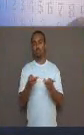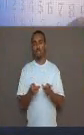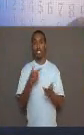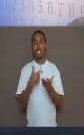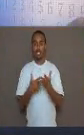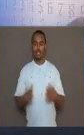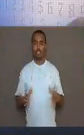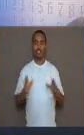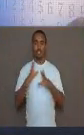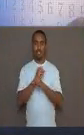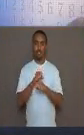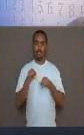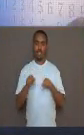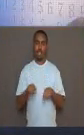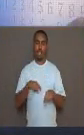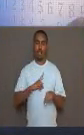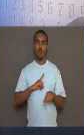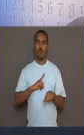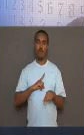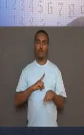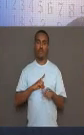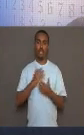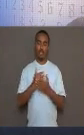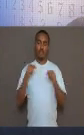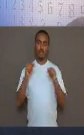This concludes our lesson for the day.